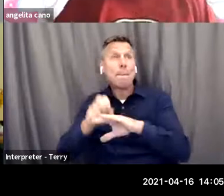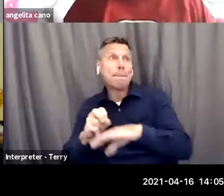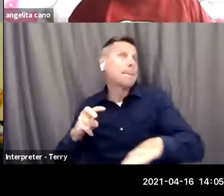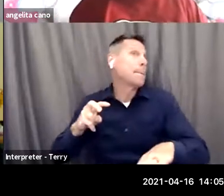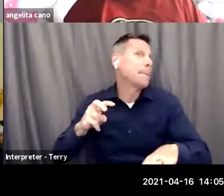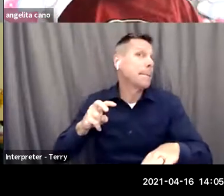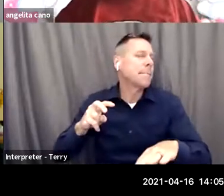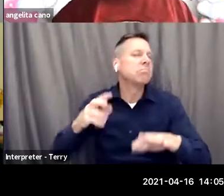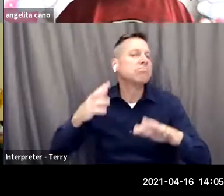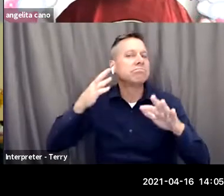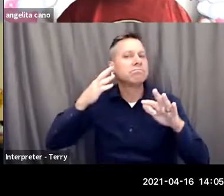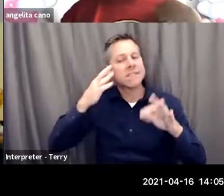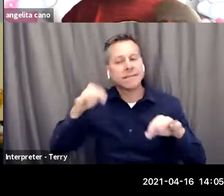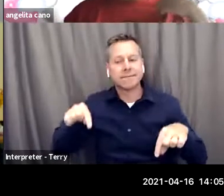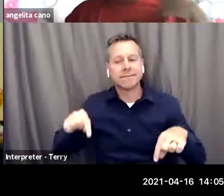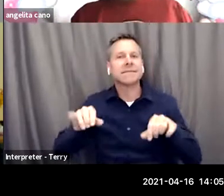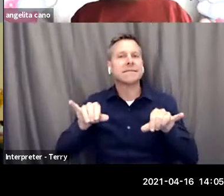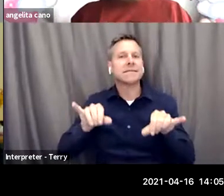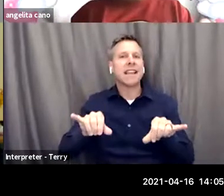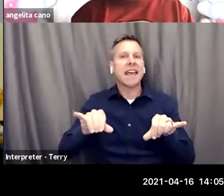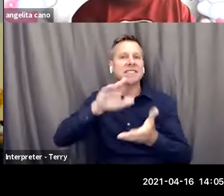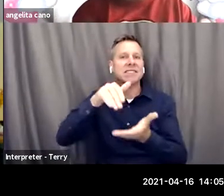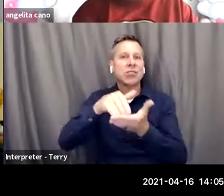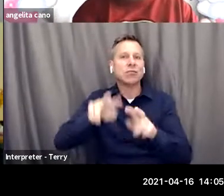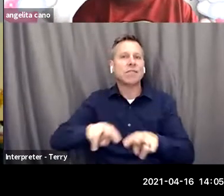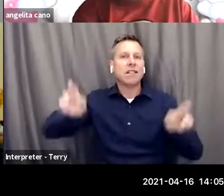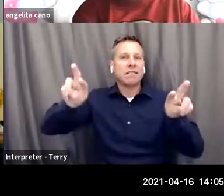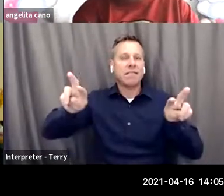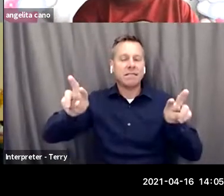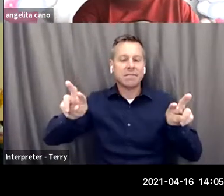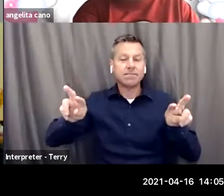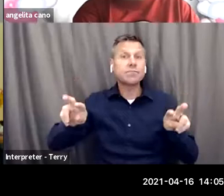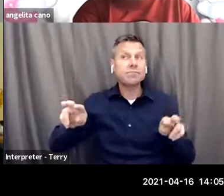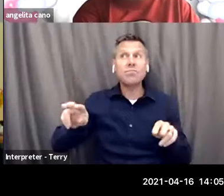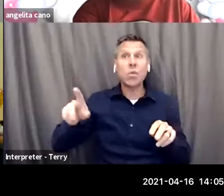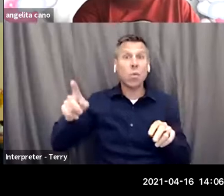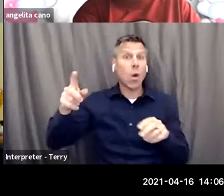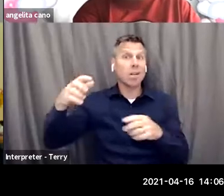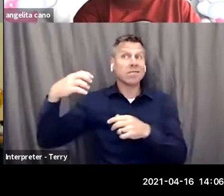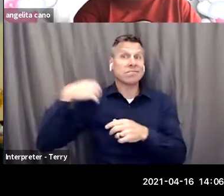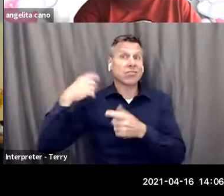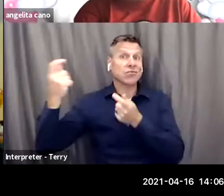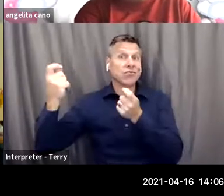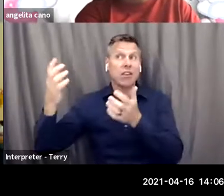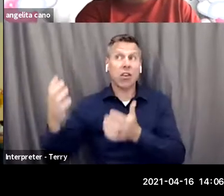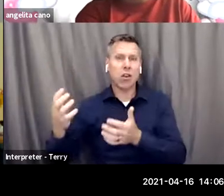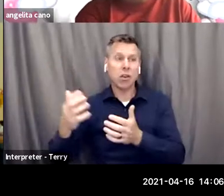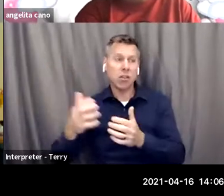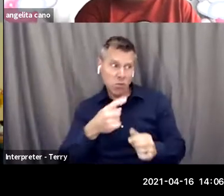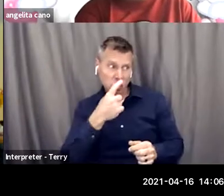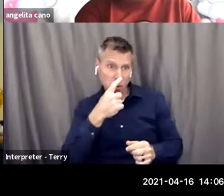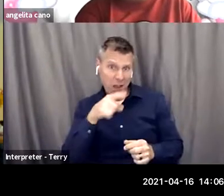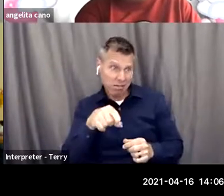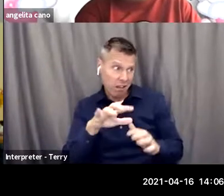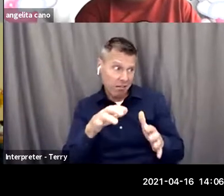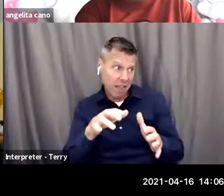during that time, the chair asked me to take over a class that an instructor had left quickly,